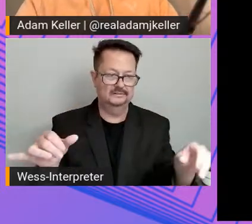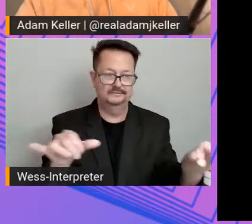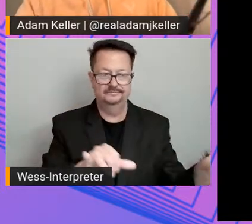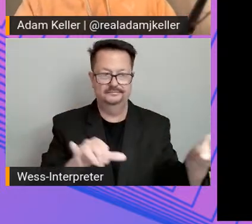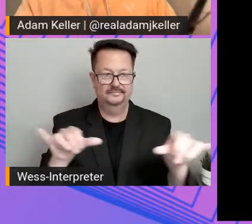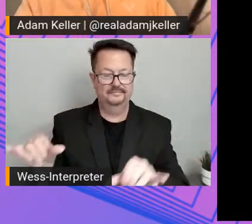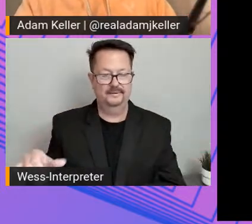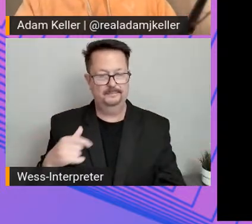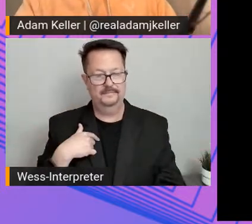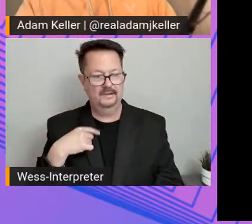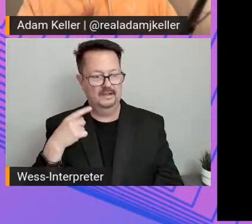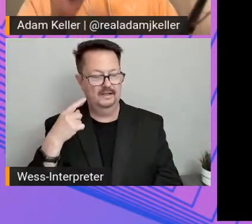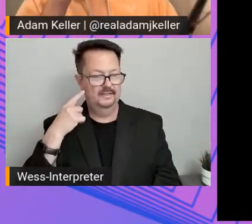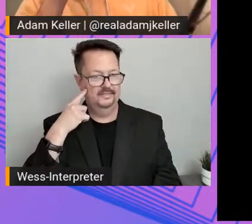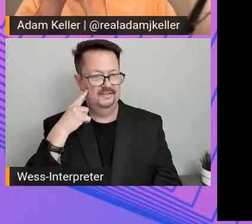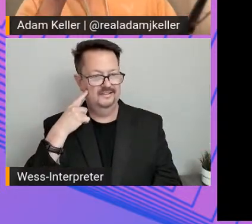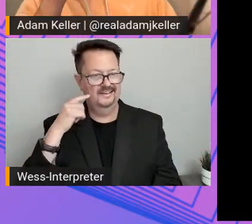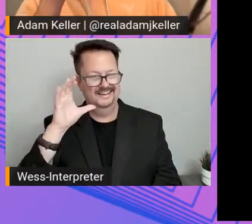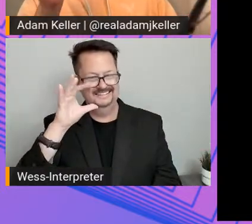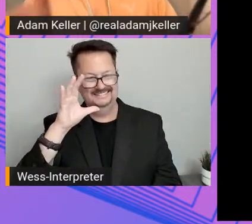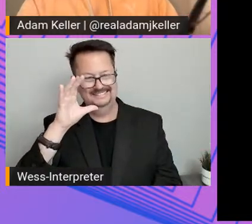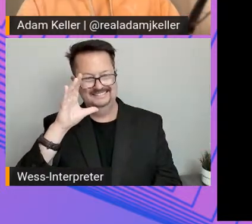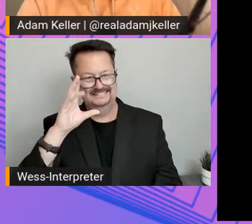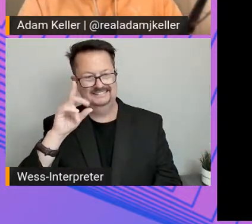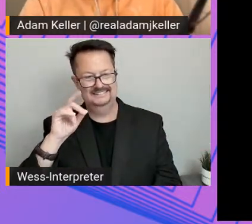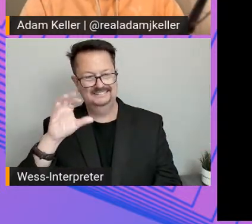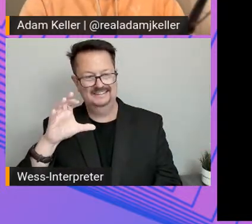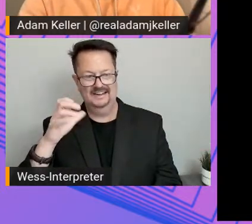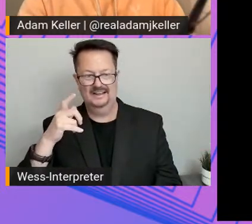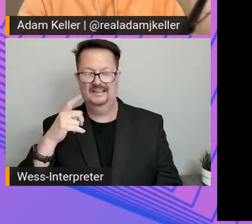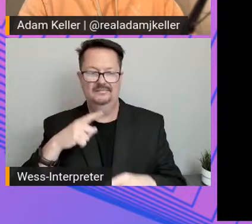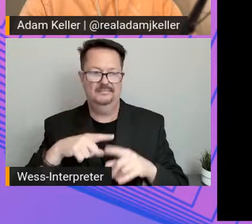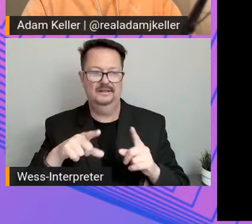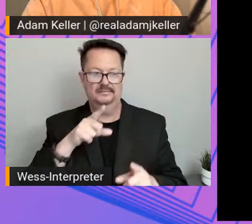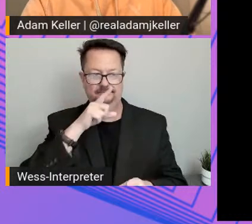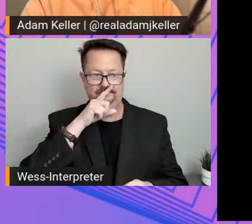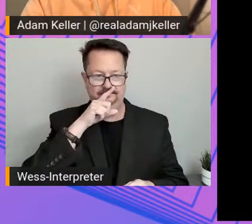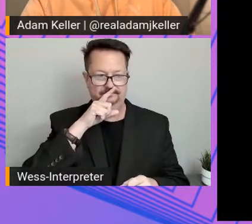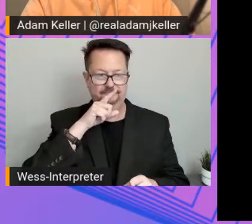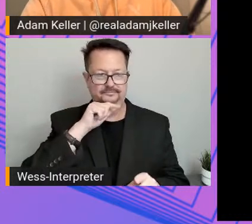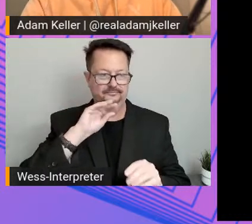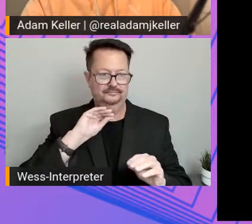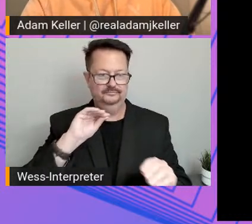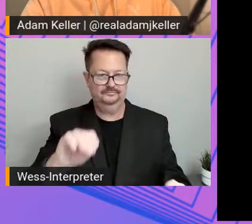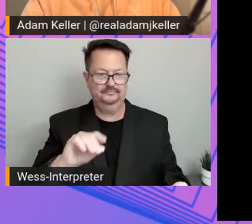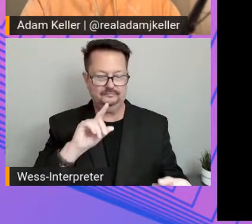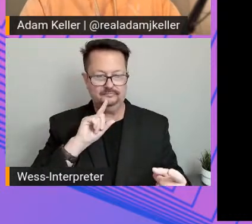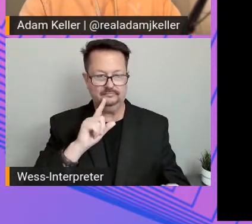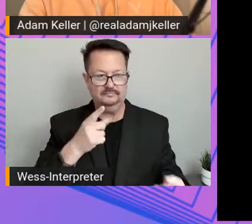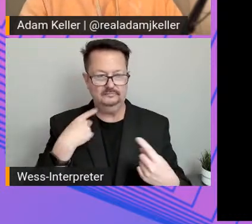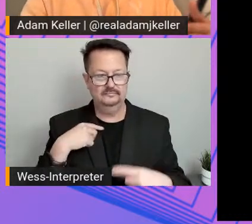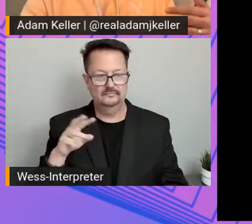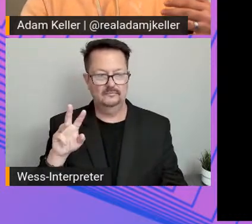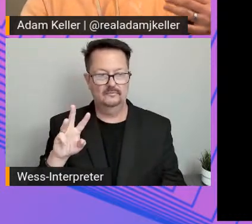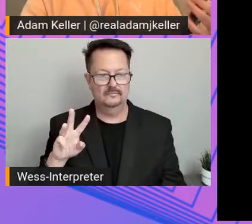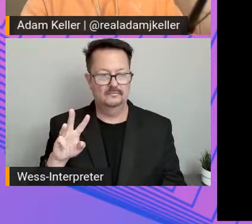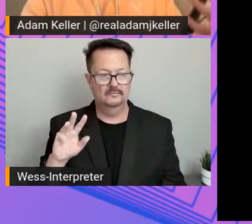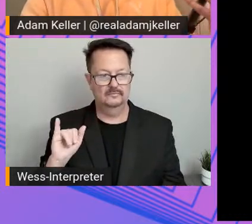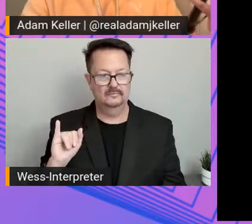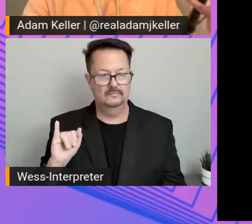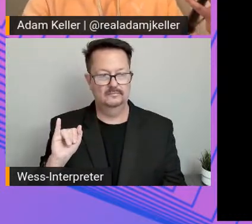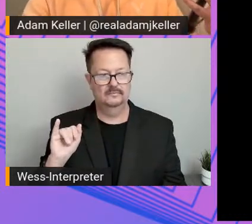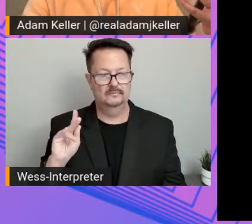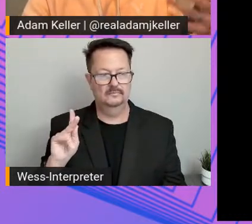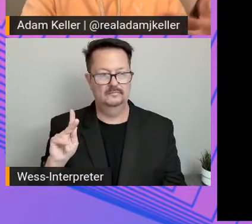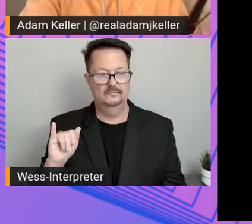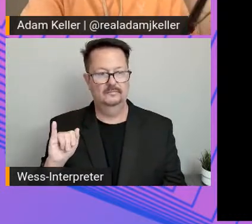think I tried to search for Docker here, but I wasn't able to get a response from Wikipedia there. But again,